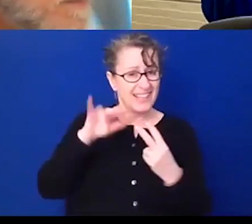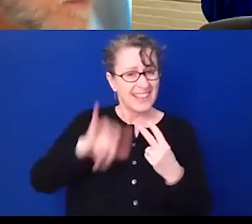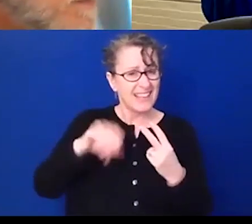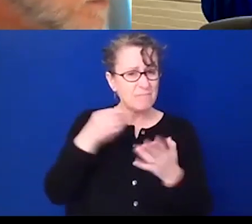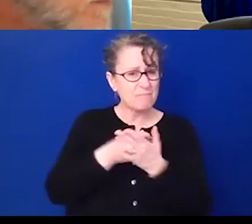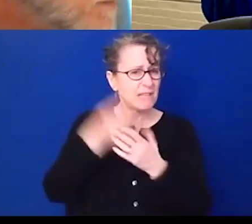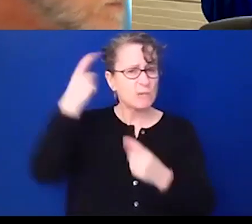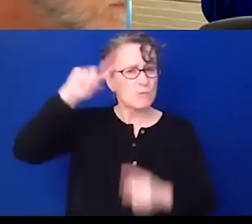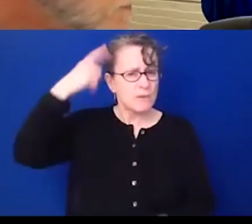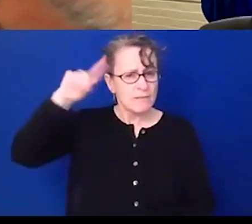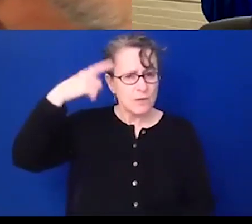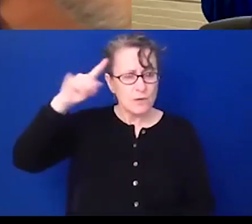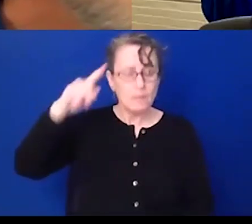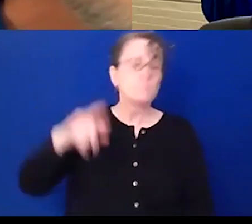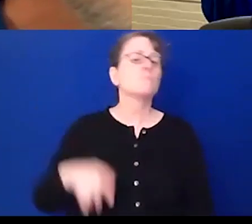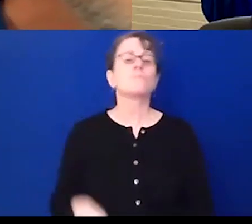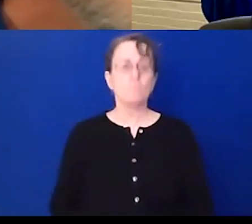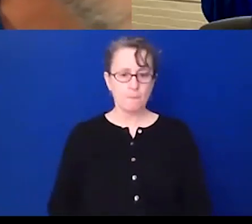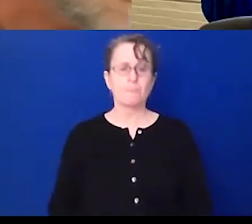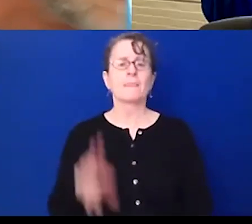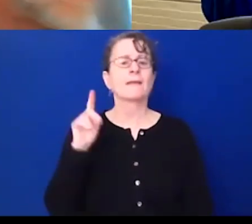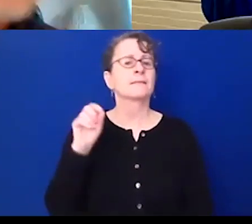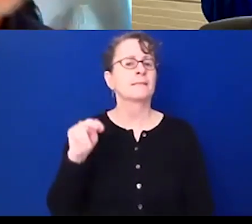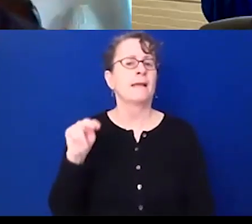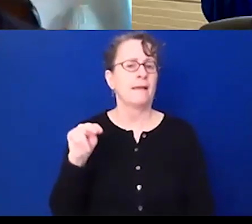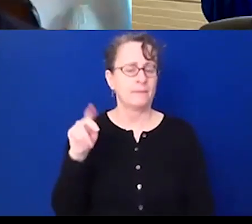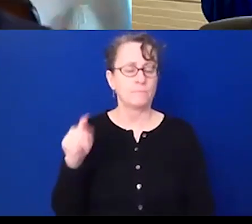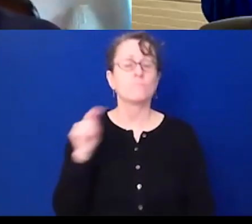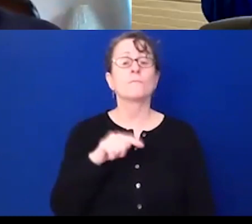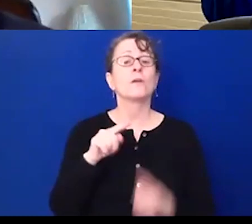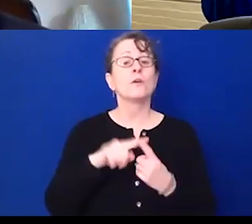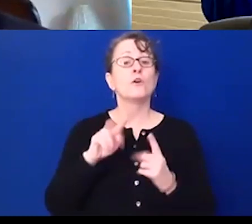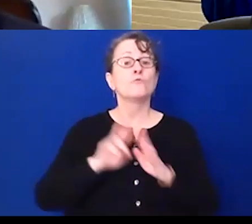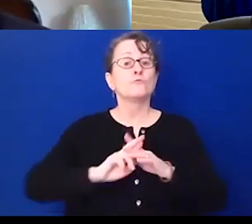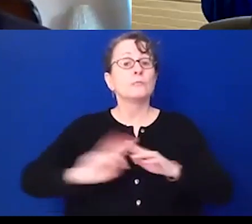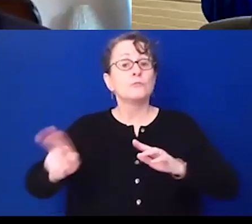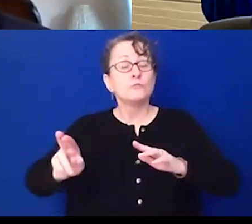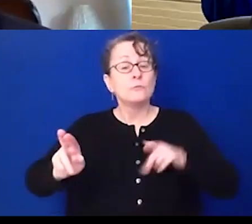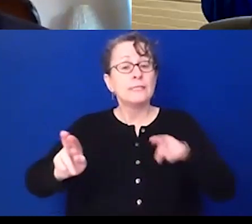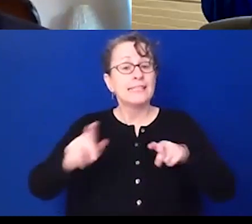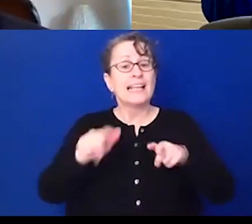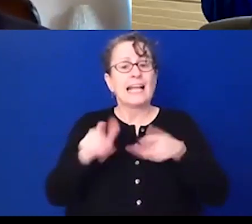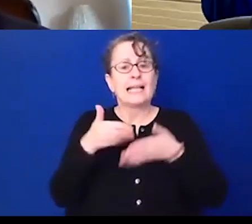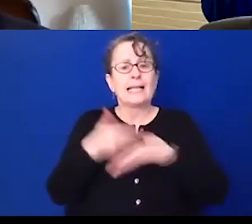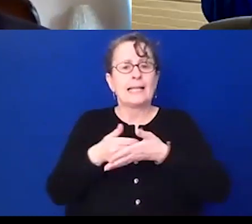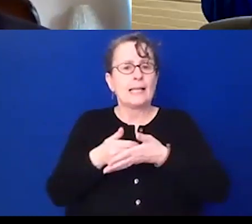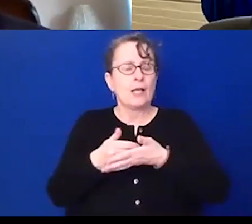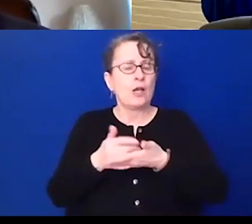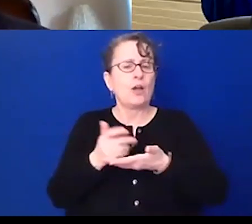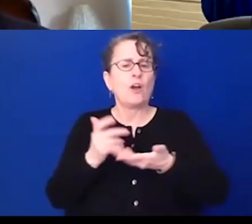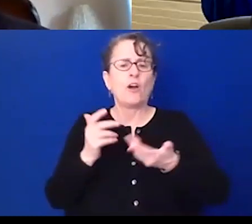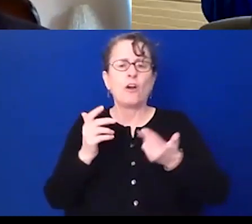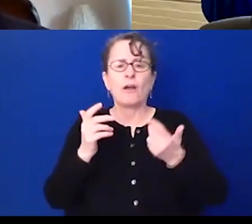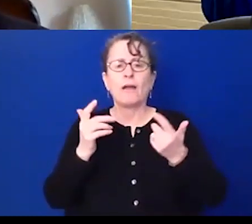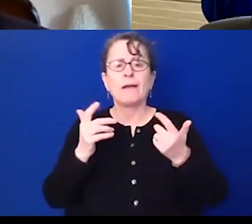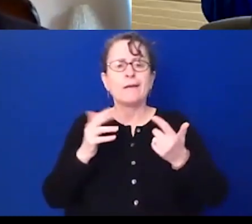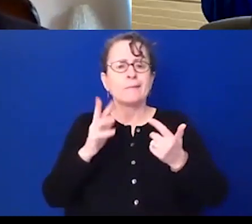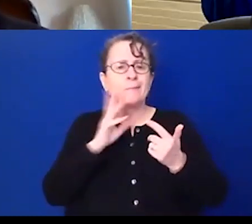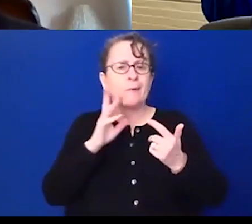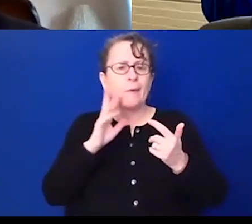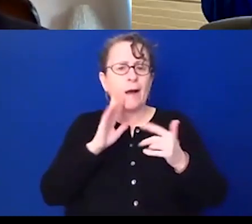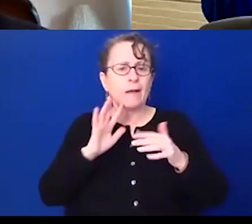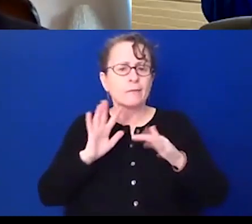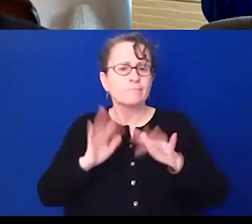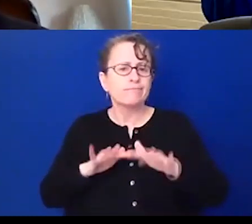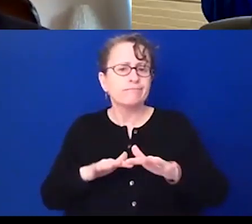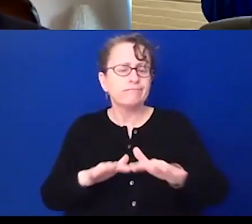So the retreat pump station is down beside the Meadows. That's a sewer pump station that picks up flows